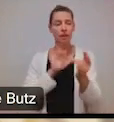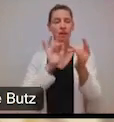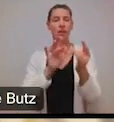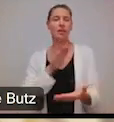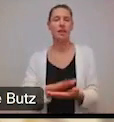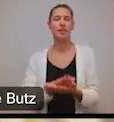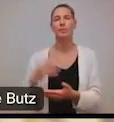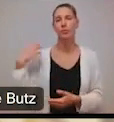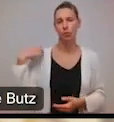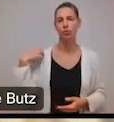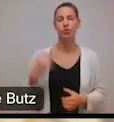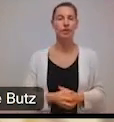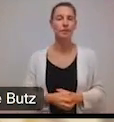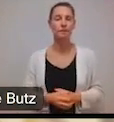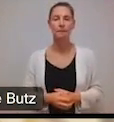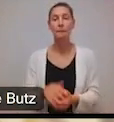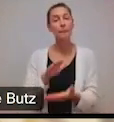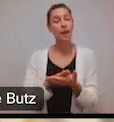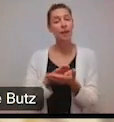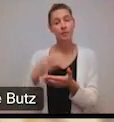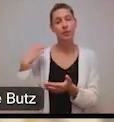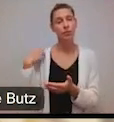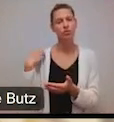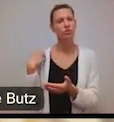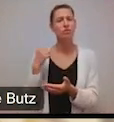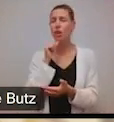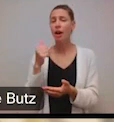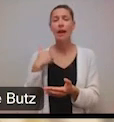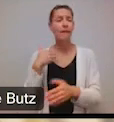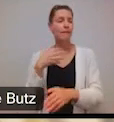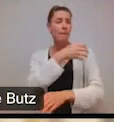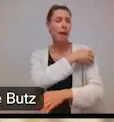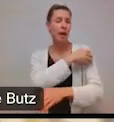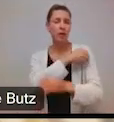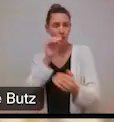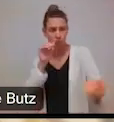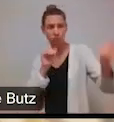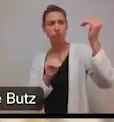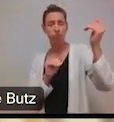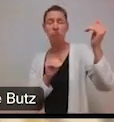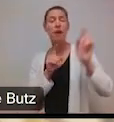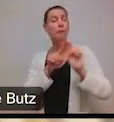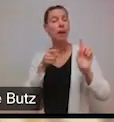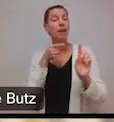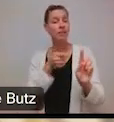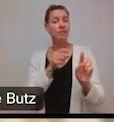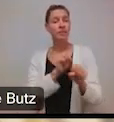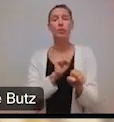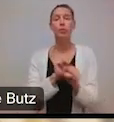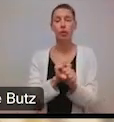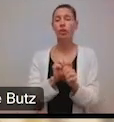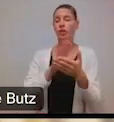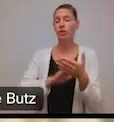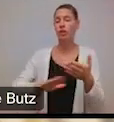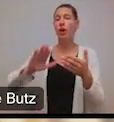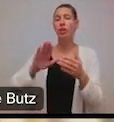coach. An academic coach doesn't have power over you. They work in the college situation, so that's still